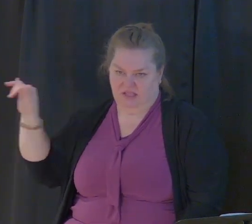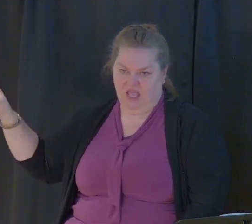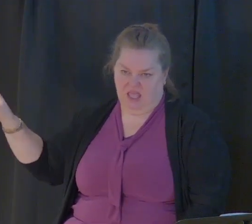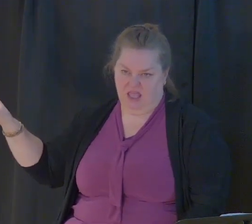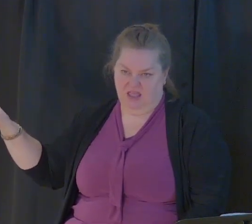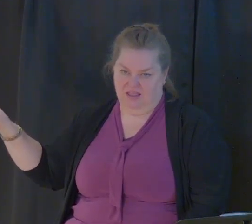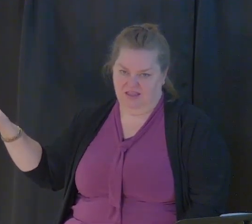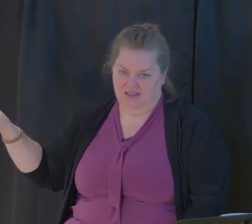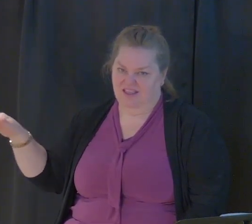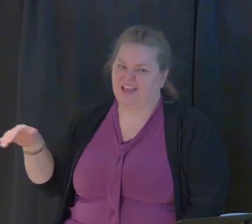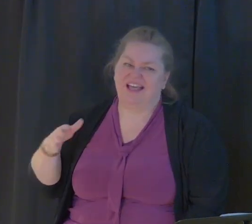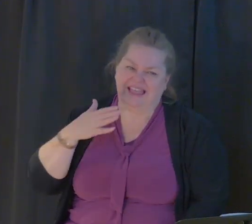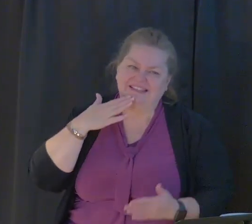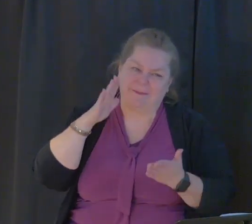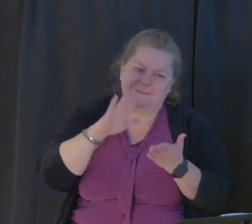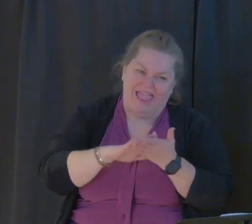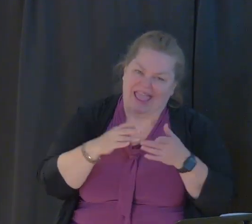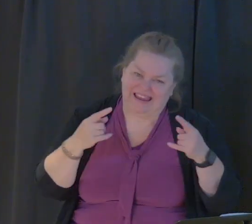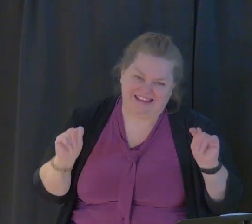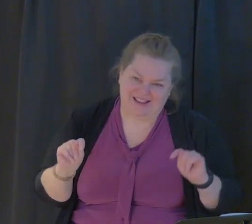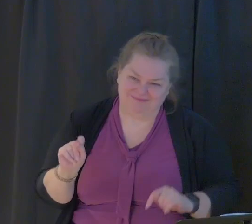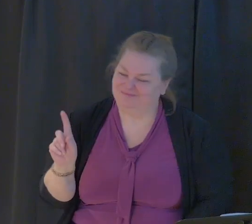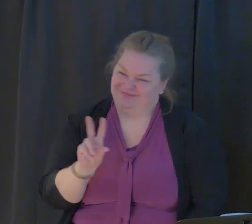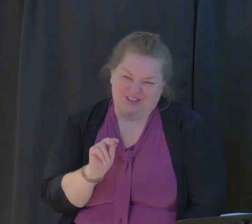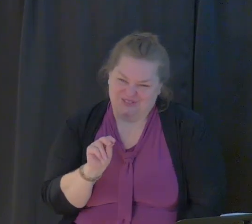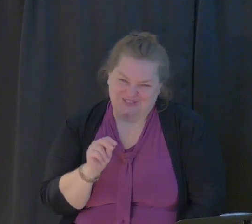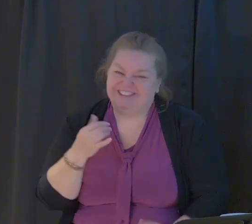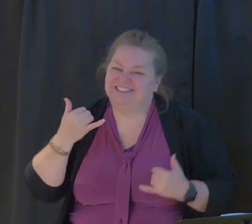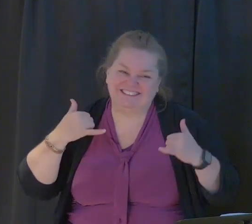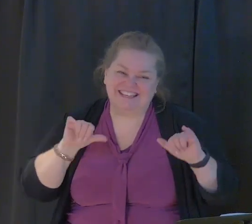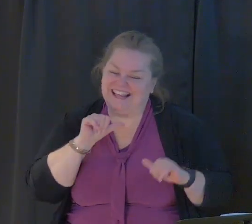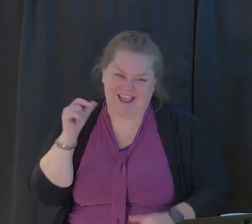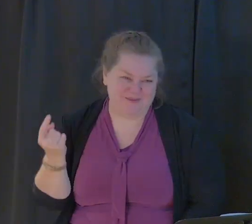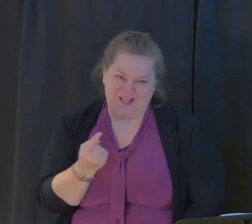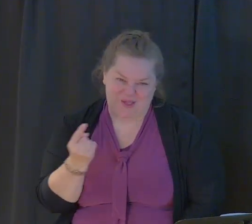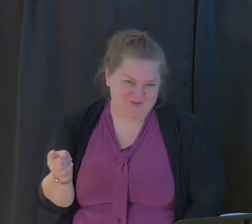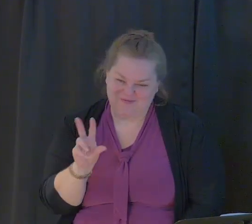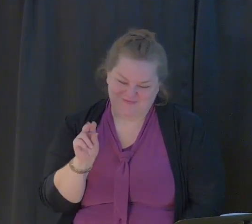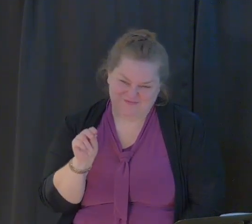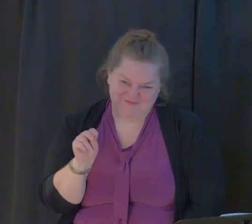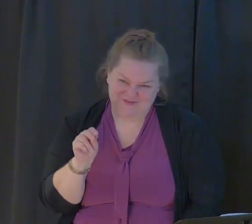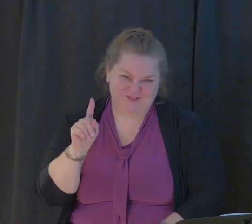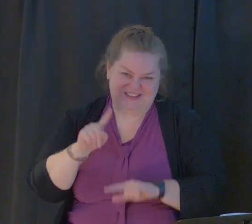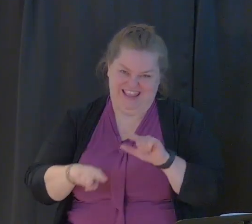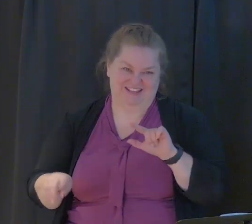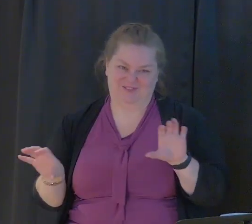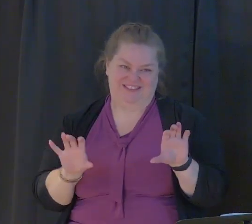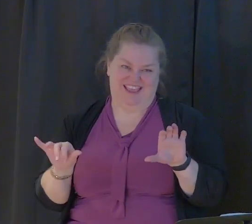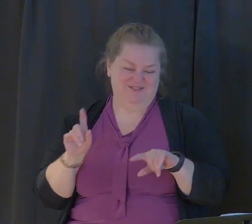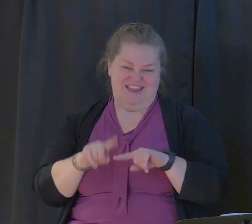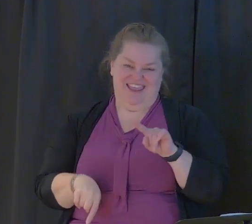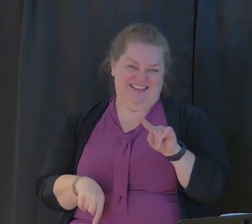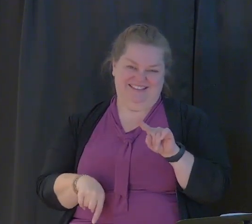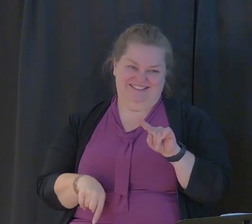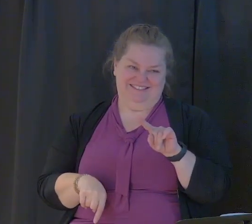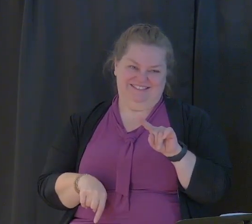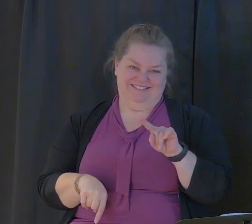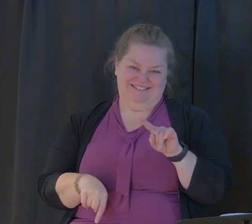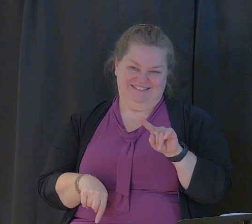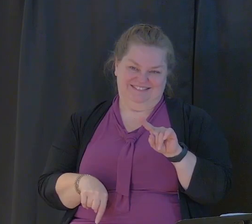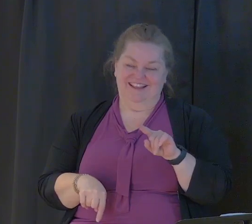Bad attempt. You still won't be alone. He'll still be with you. Because he's promised